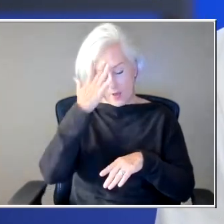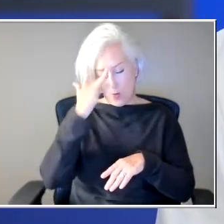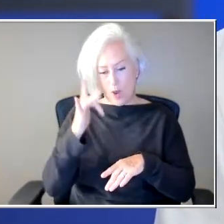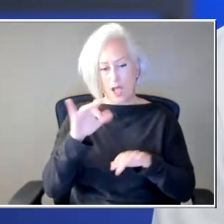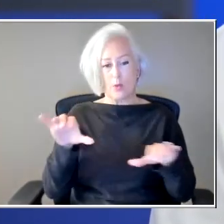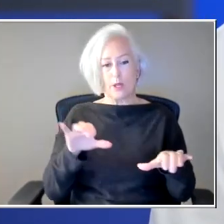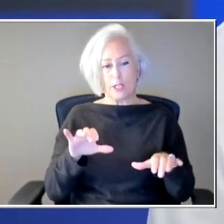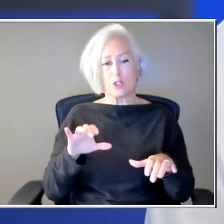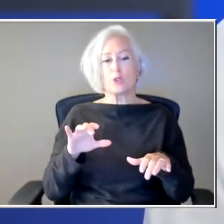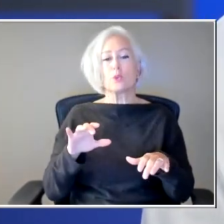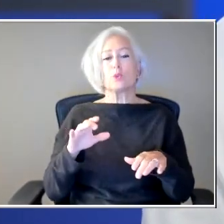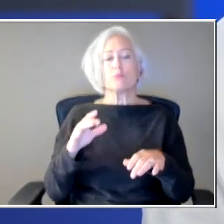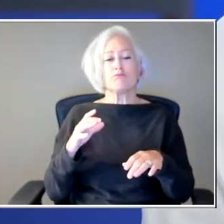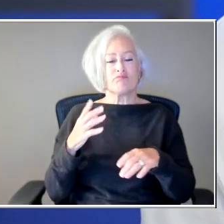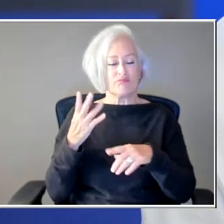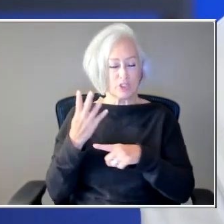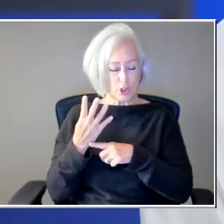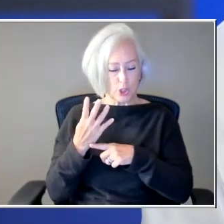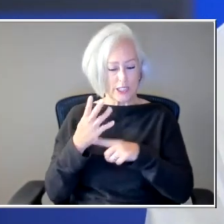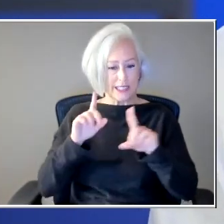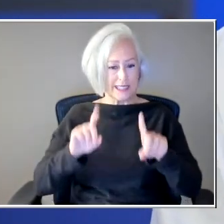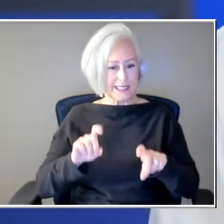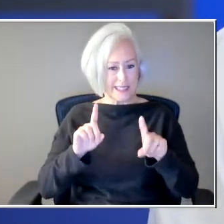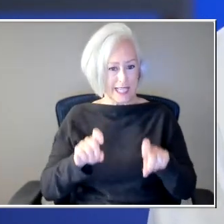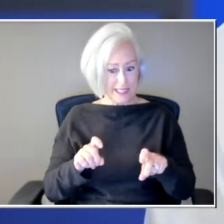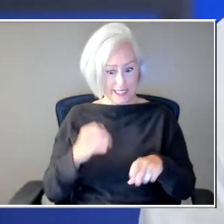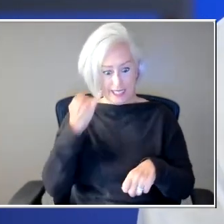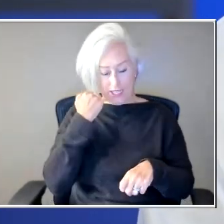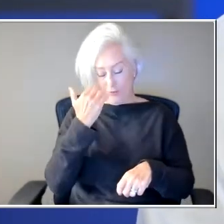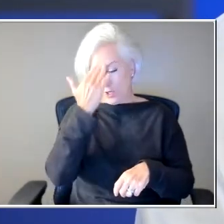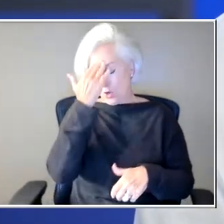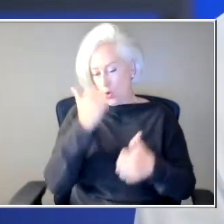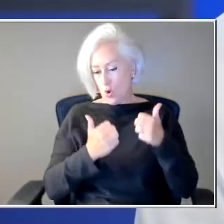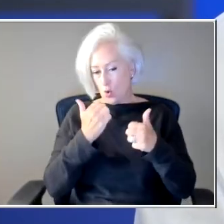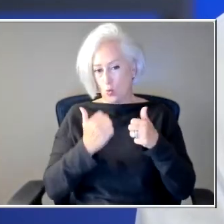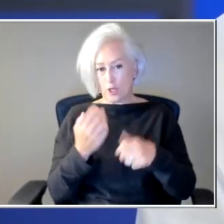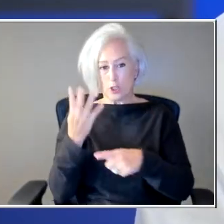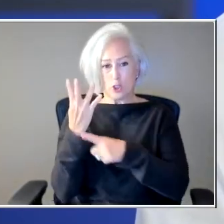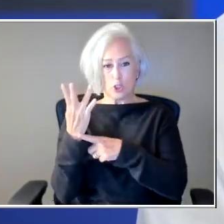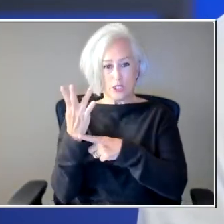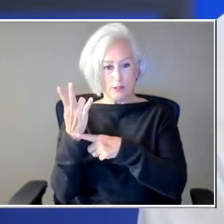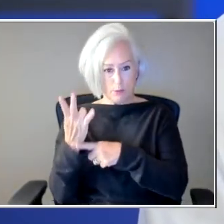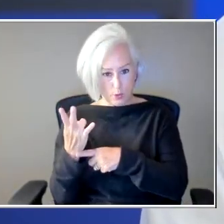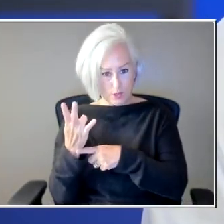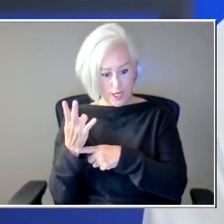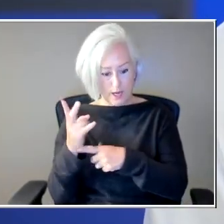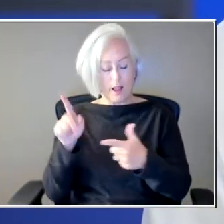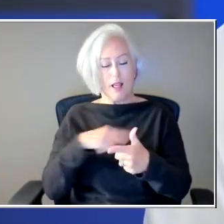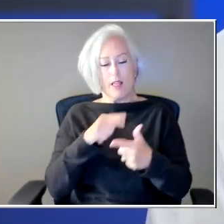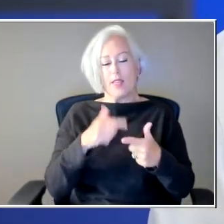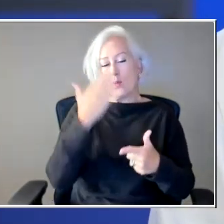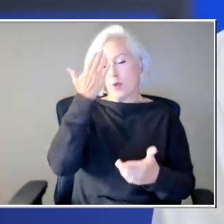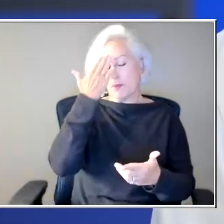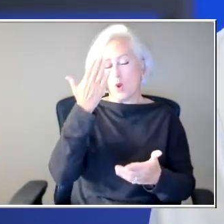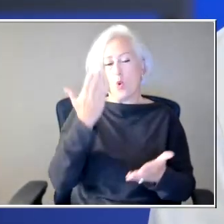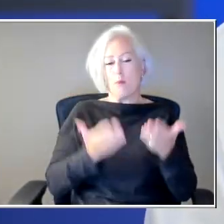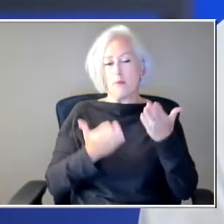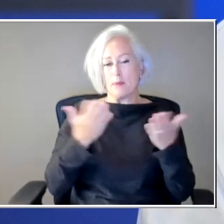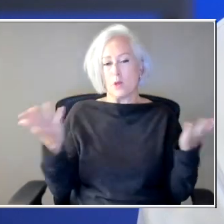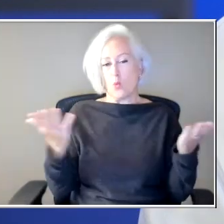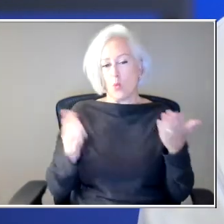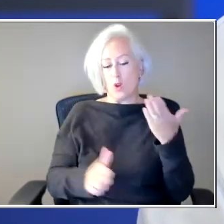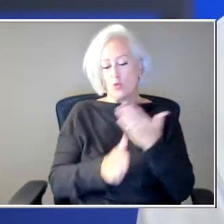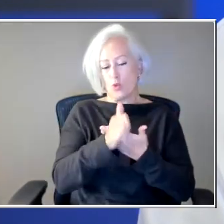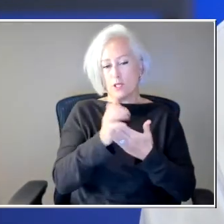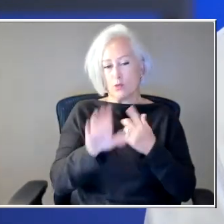Ellerbeck mentioned. By knowing the gene, we can exactly calculate the future risk. But again, the risk of another second cancer happening in the future, and that's one of